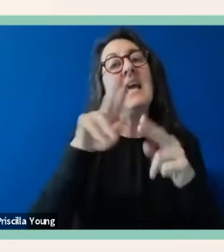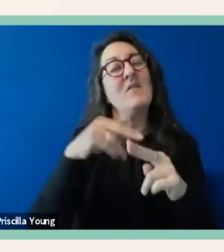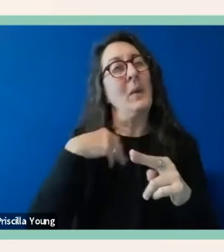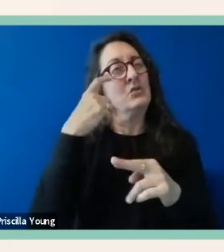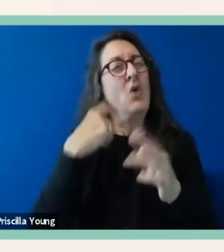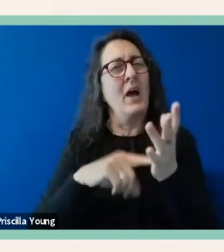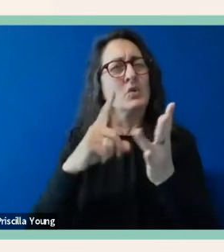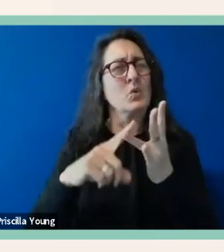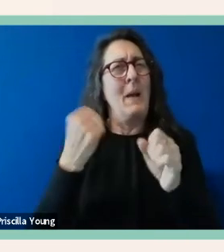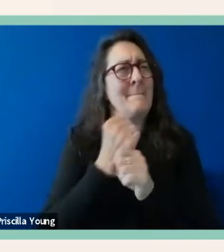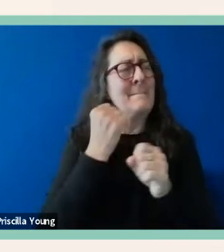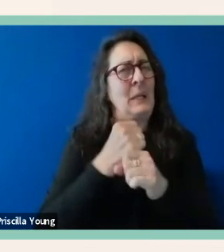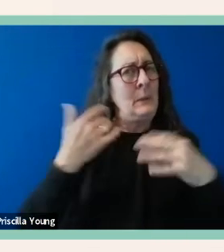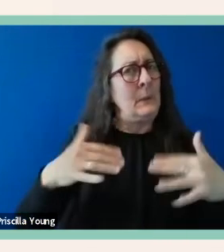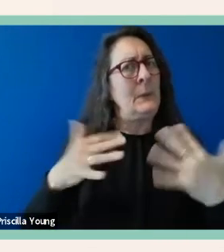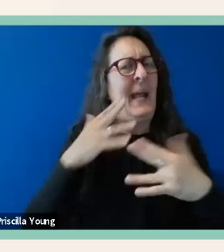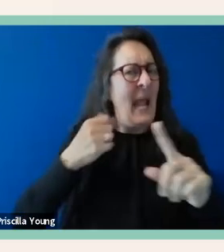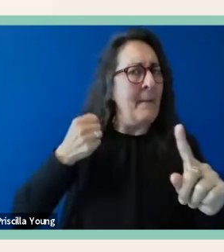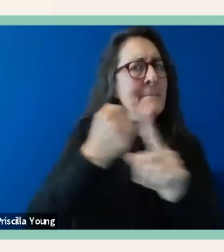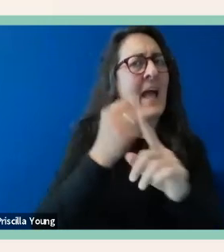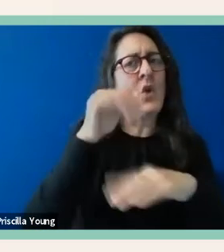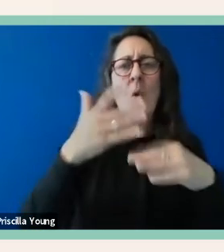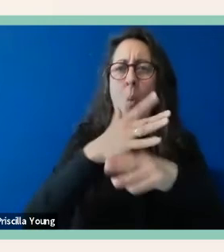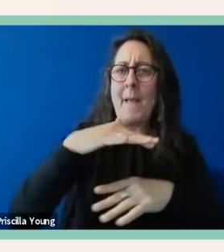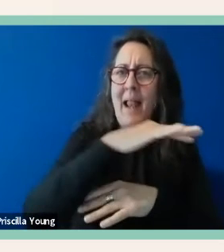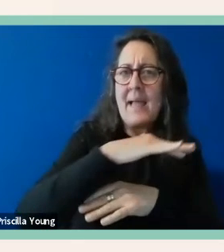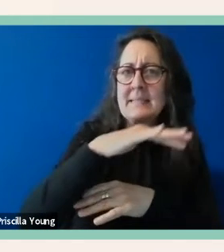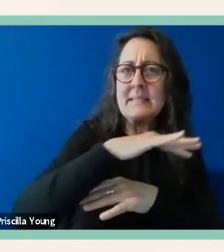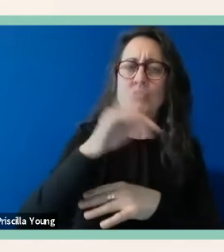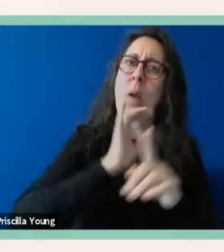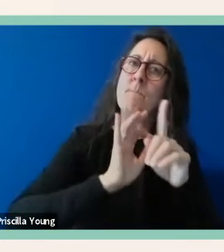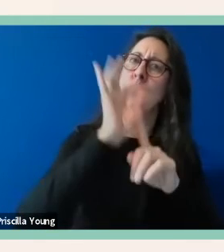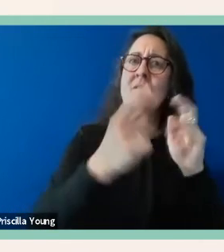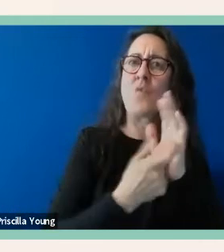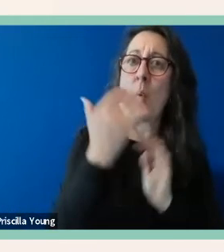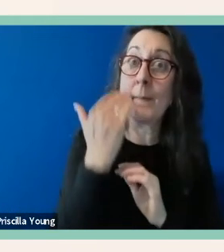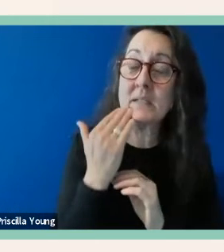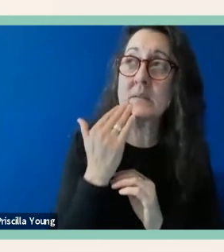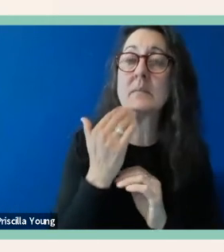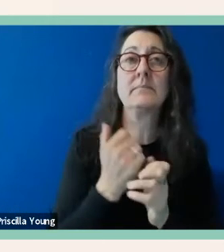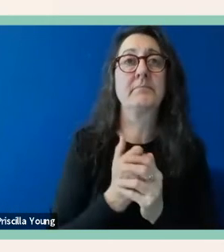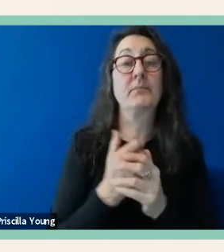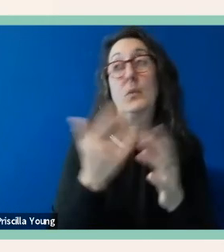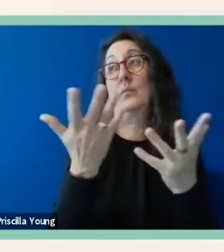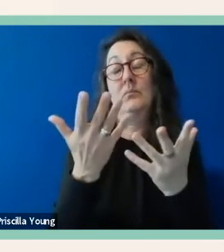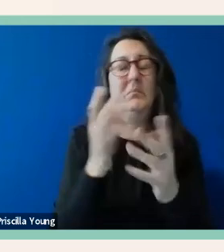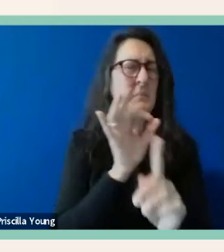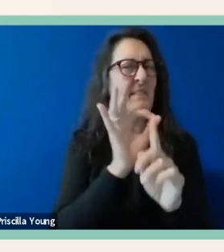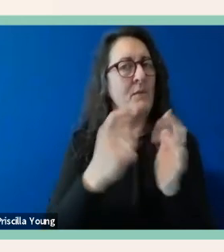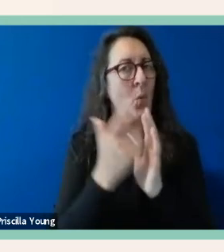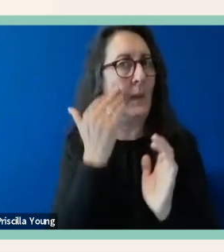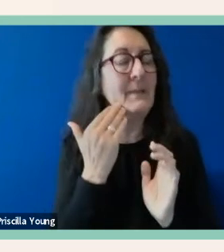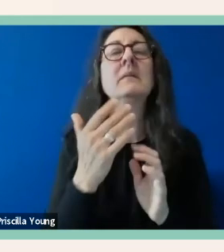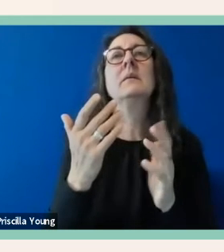we have in improving the workplace for women, or for let's just say for women, then we need